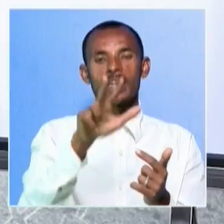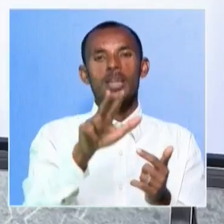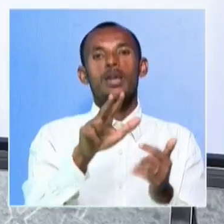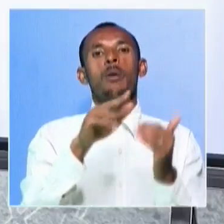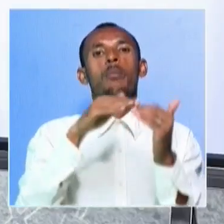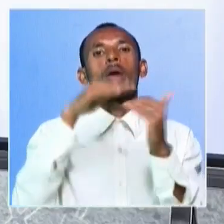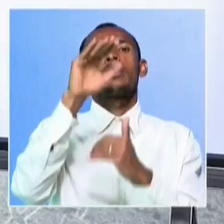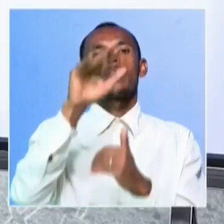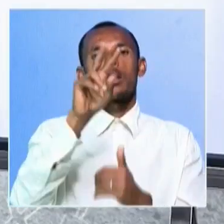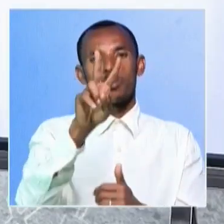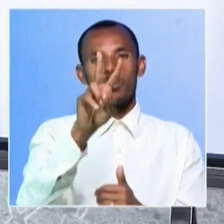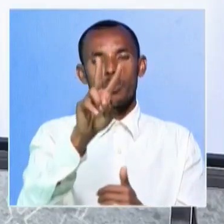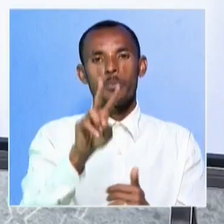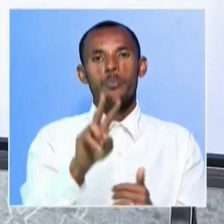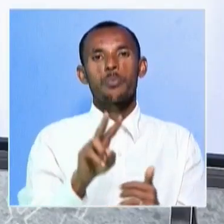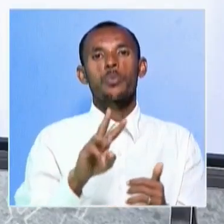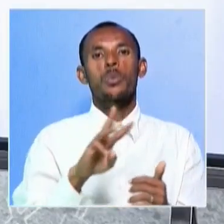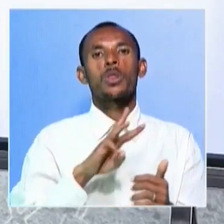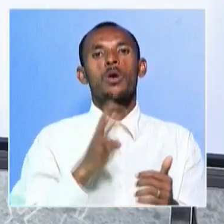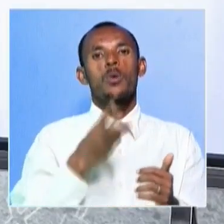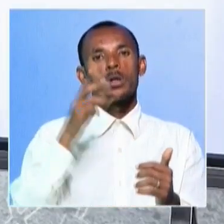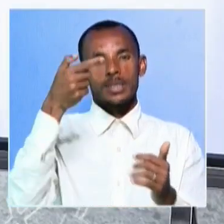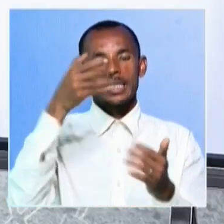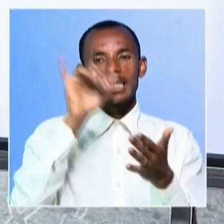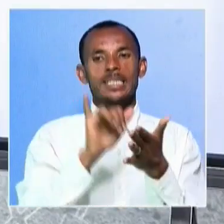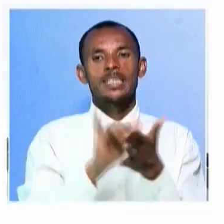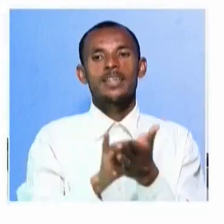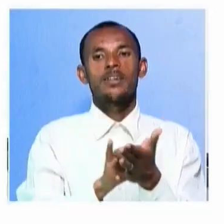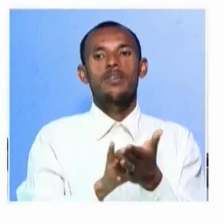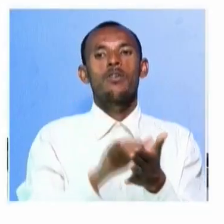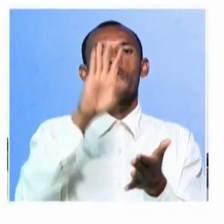than 2, we say that